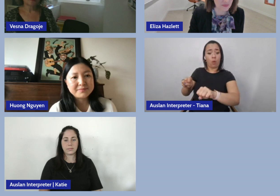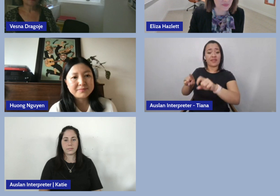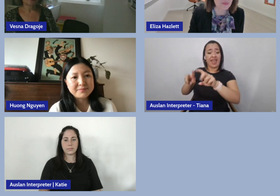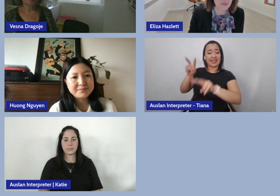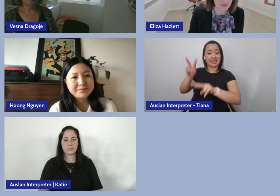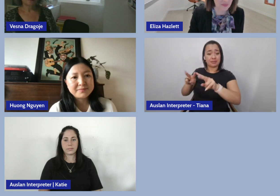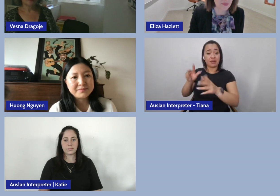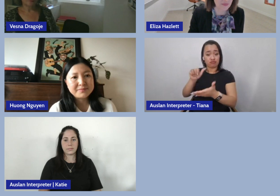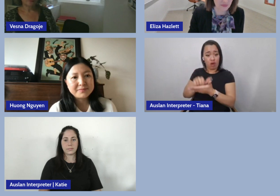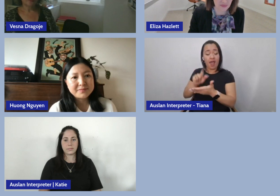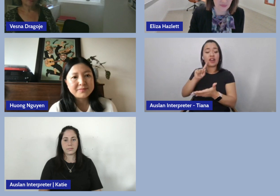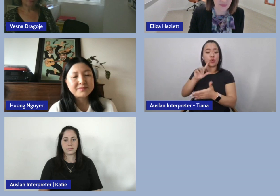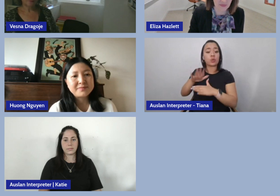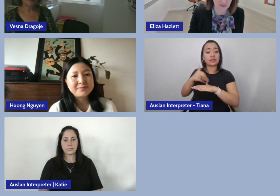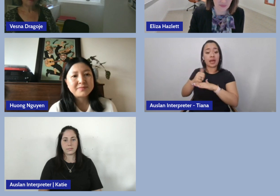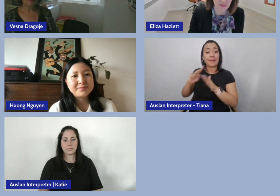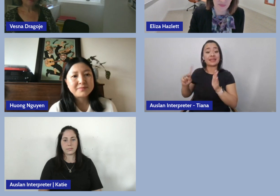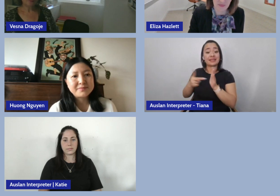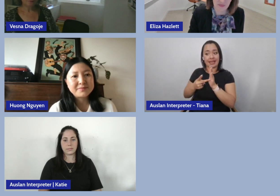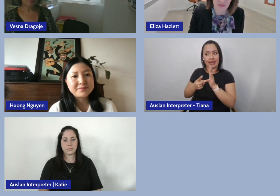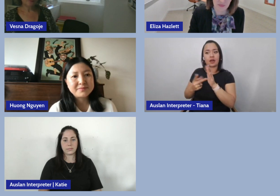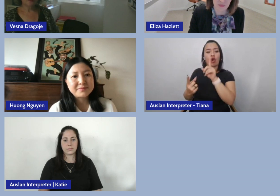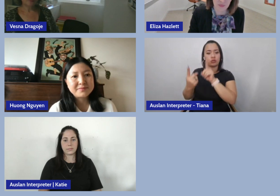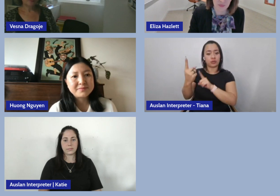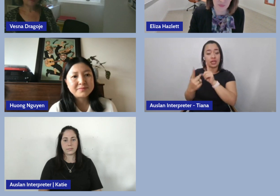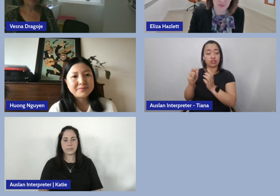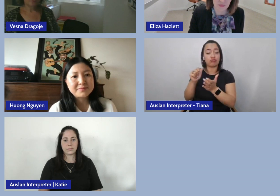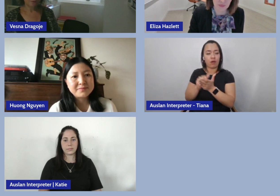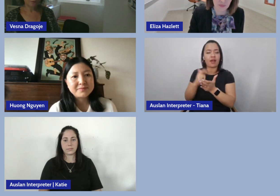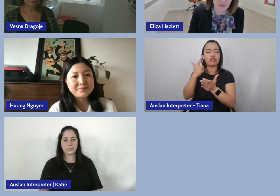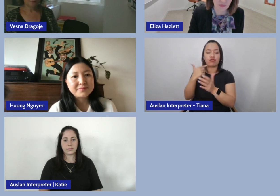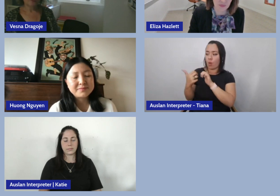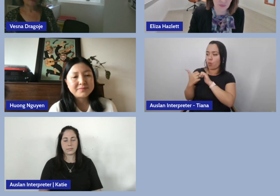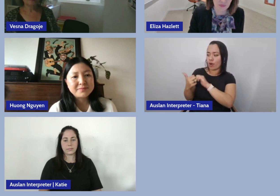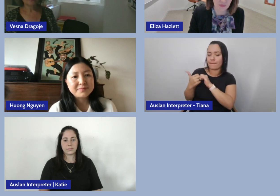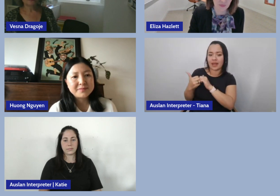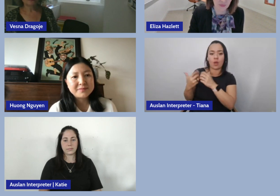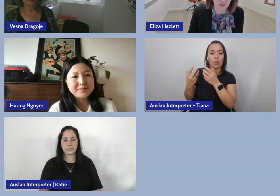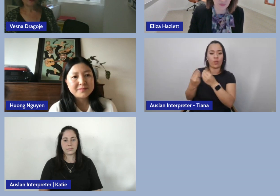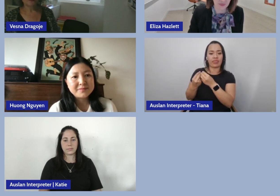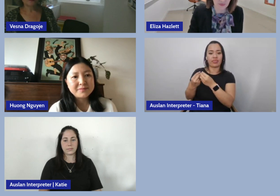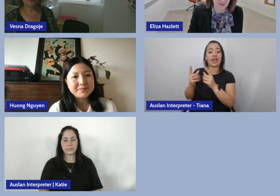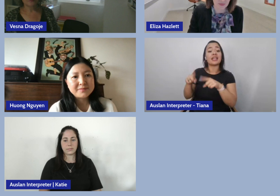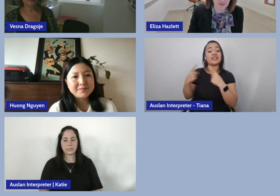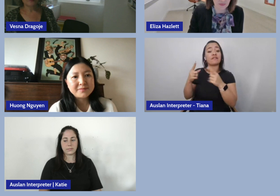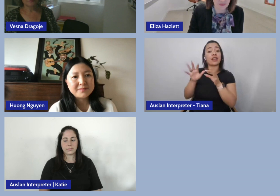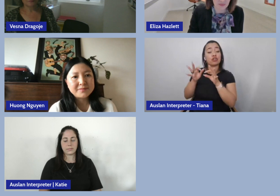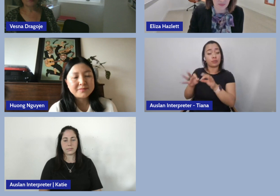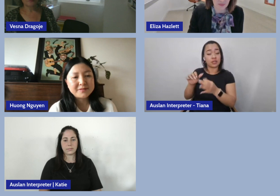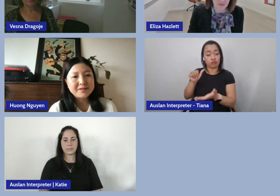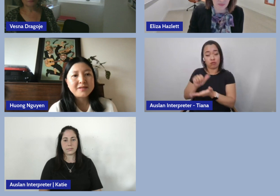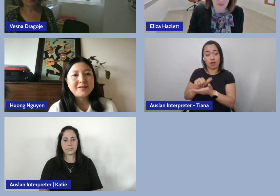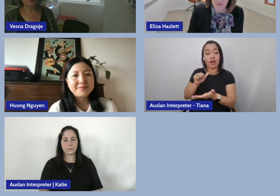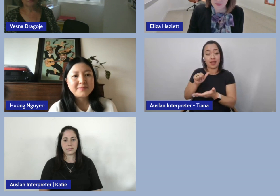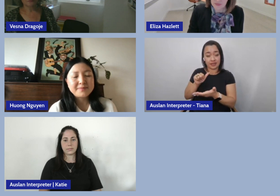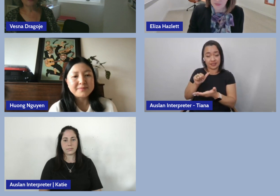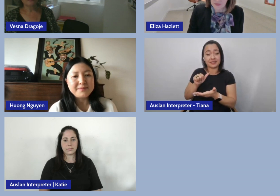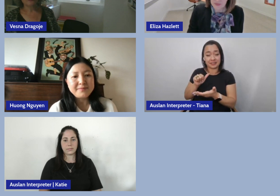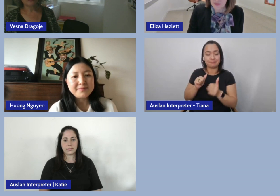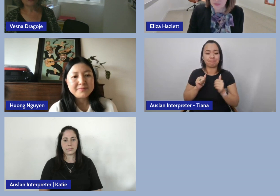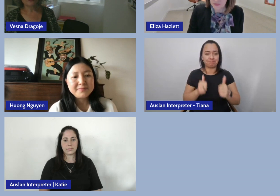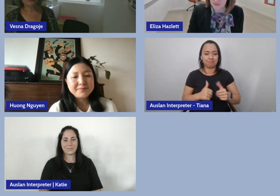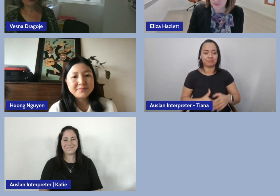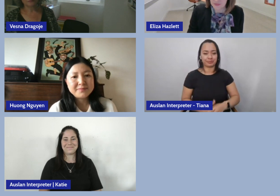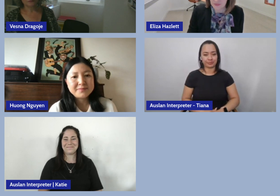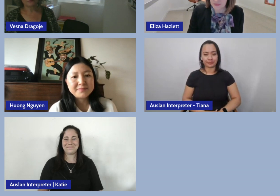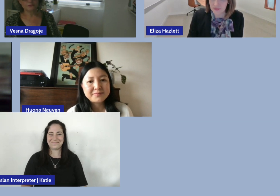second consultation and try and work better with either different interpreter or brief that interpreter better. Okay, so lots